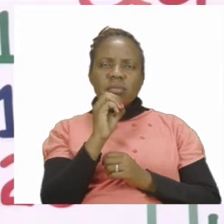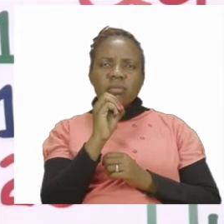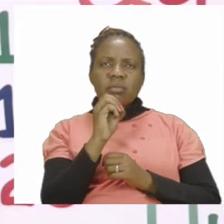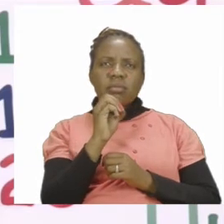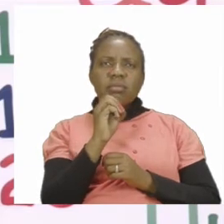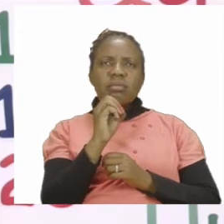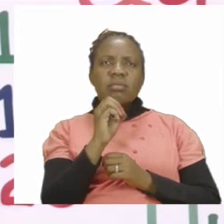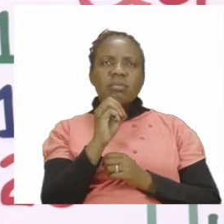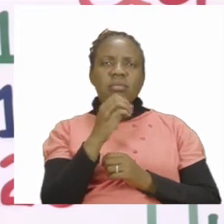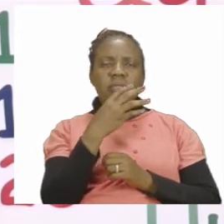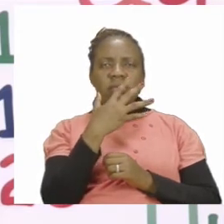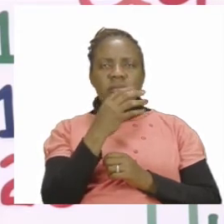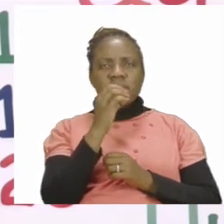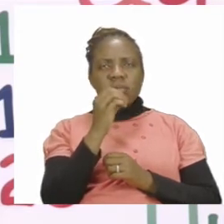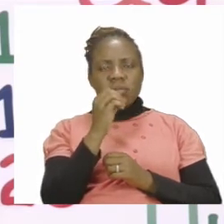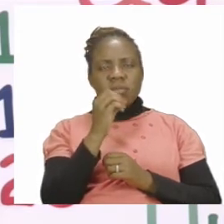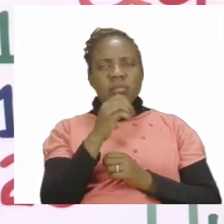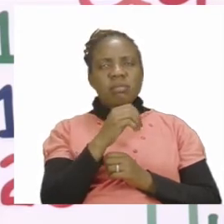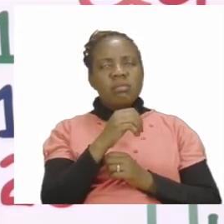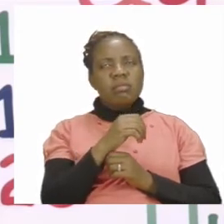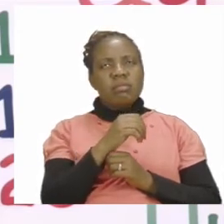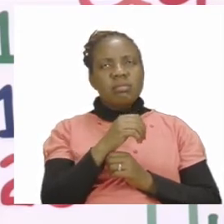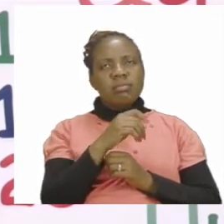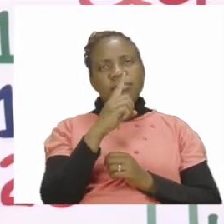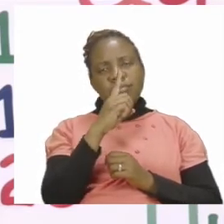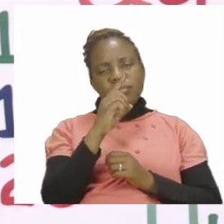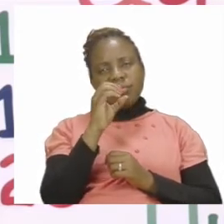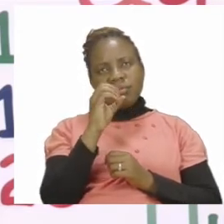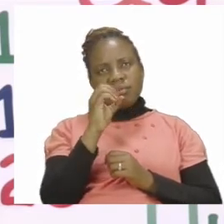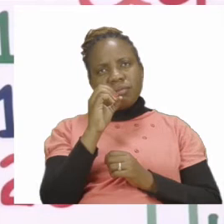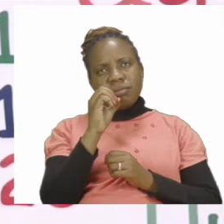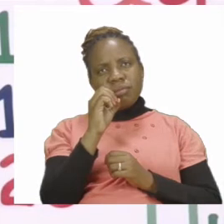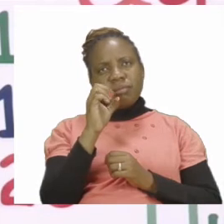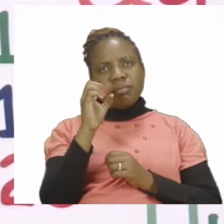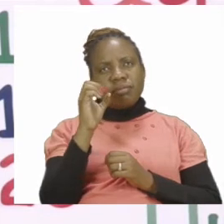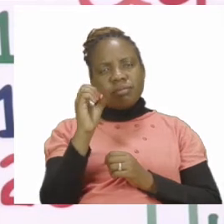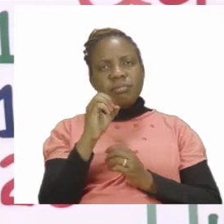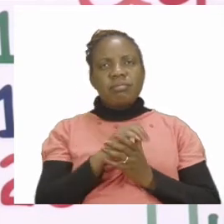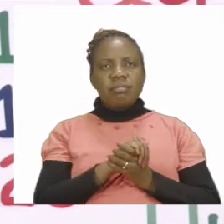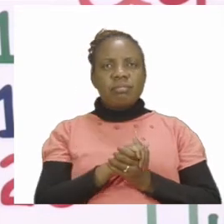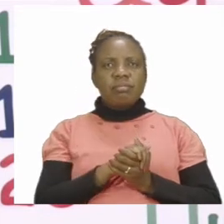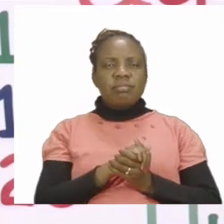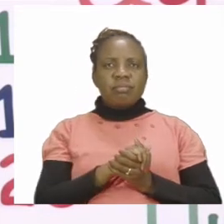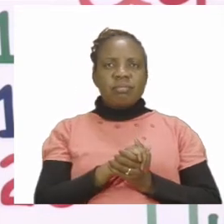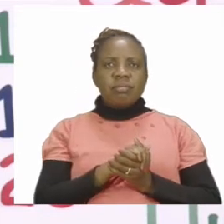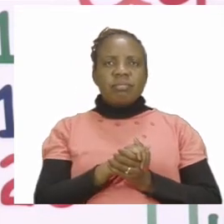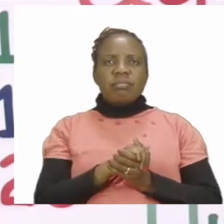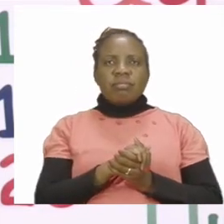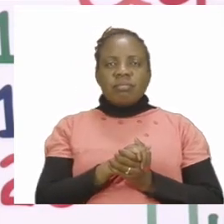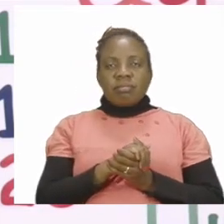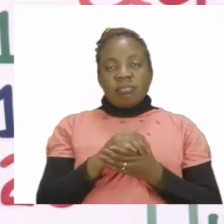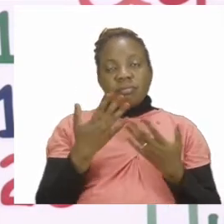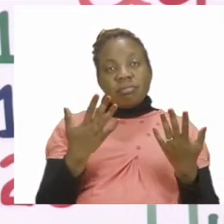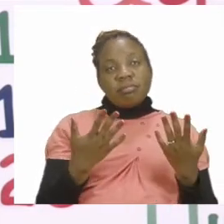450, 500 and 100 again. So now that we have